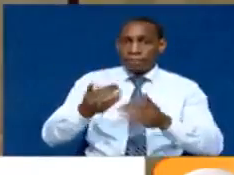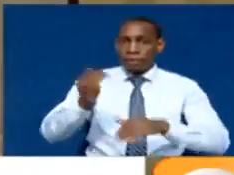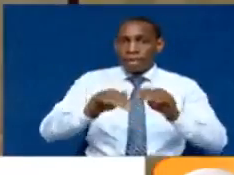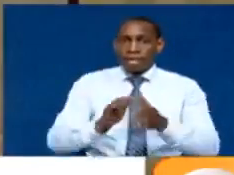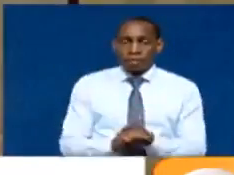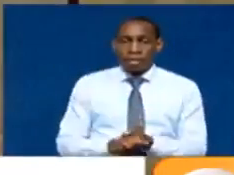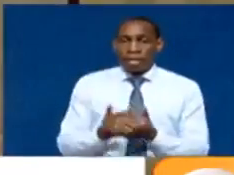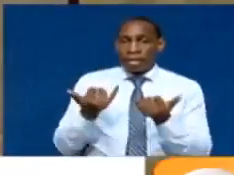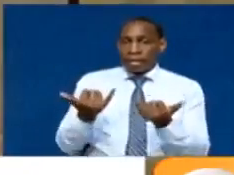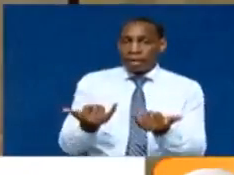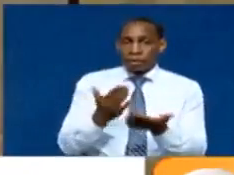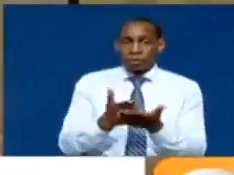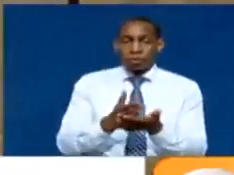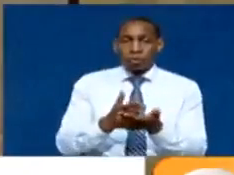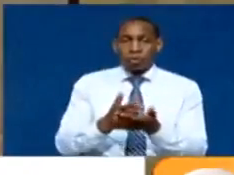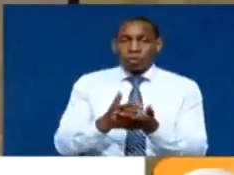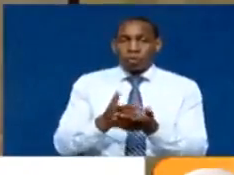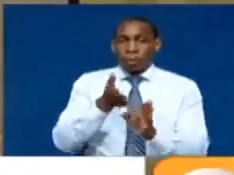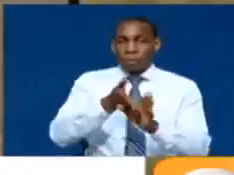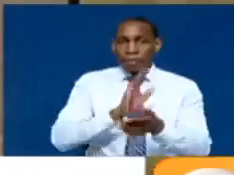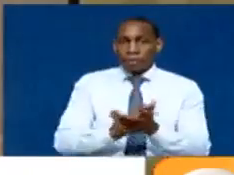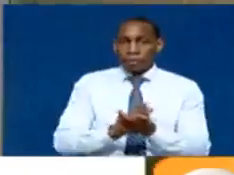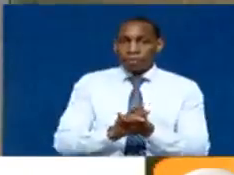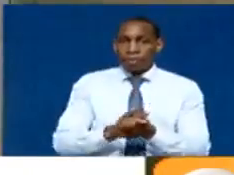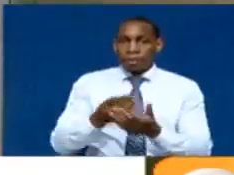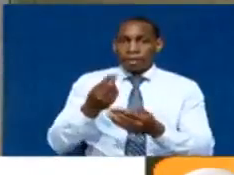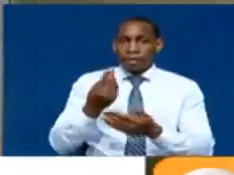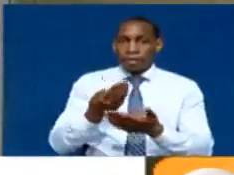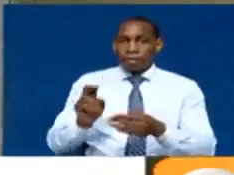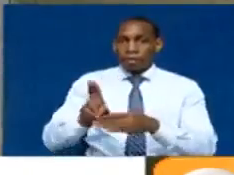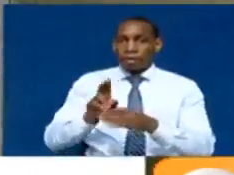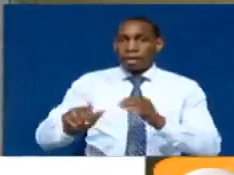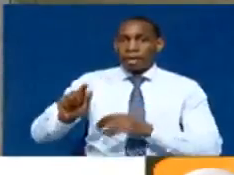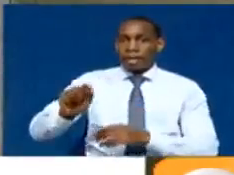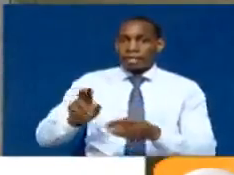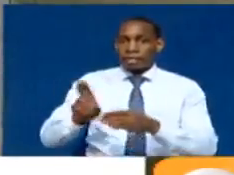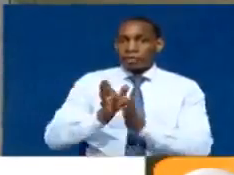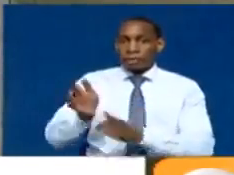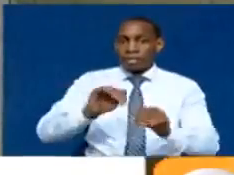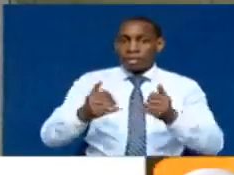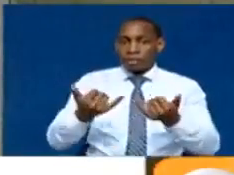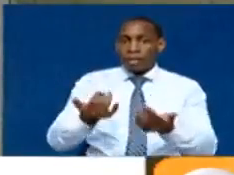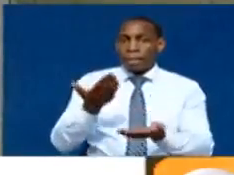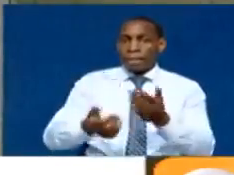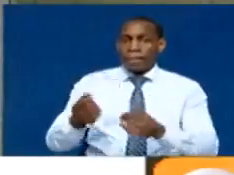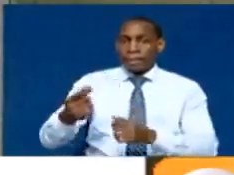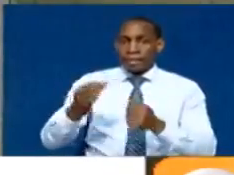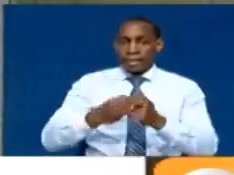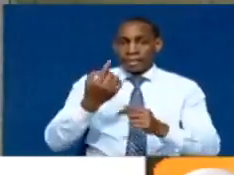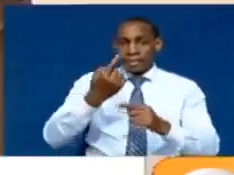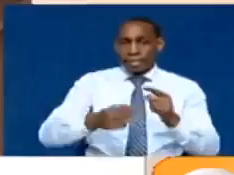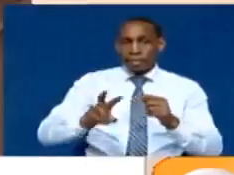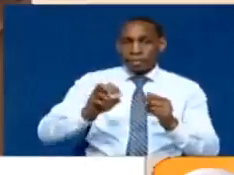election, they have now had to take it back. The earliest the Campaign Financing Act can apply in a general election now could be in